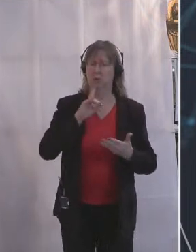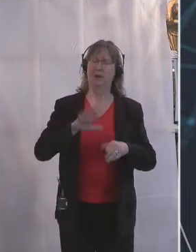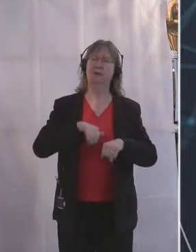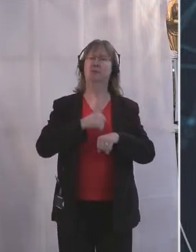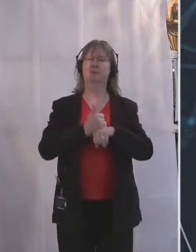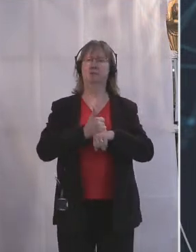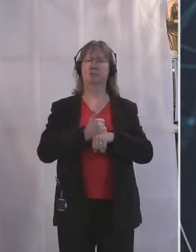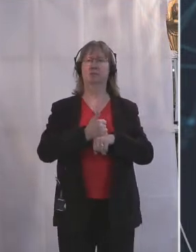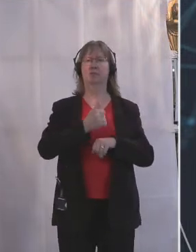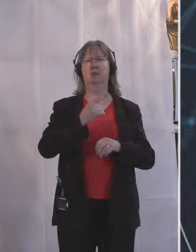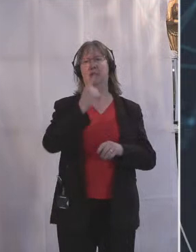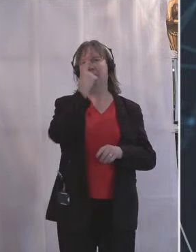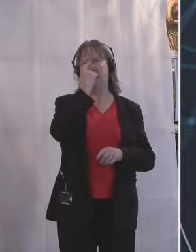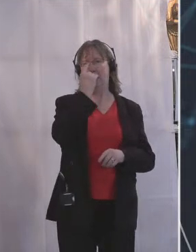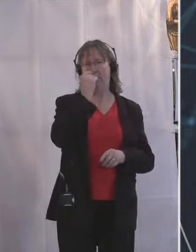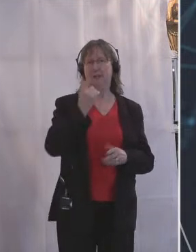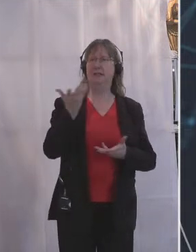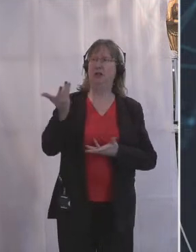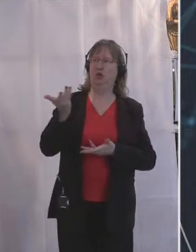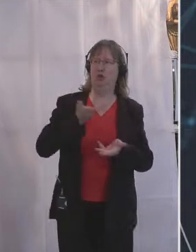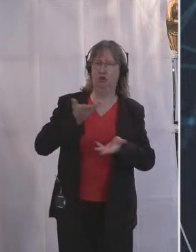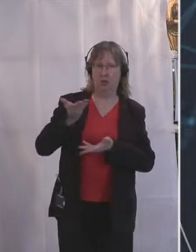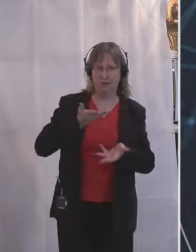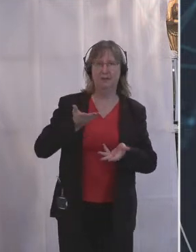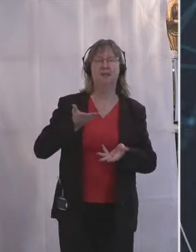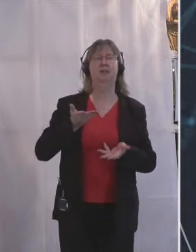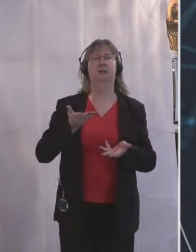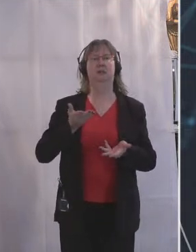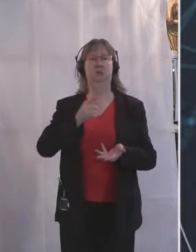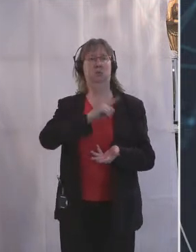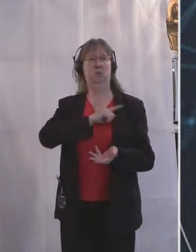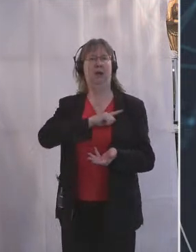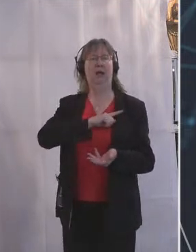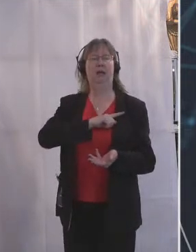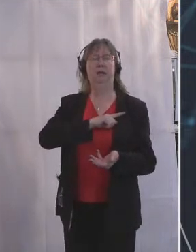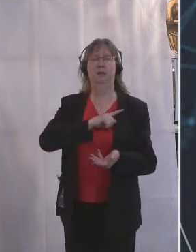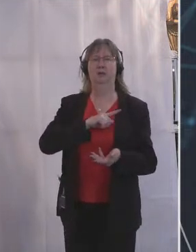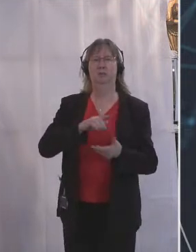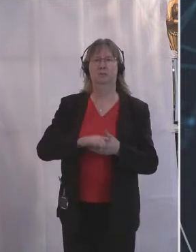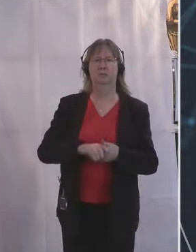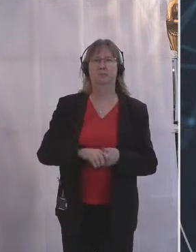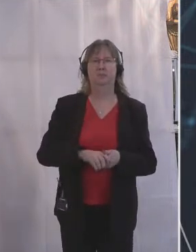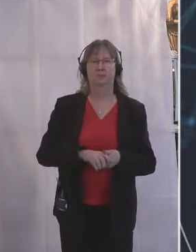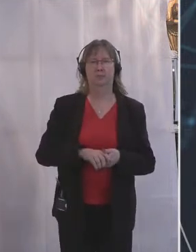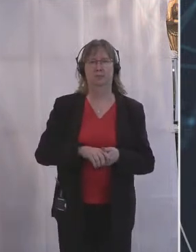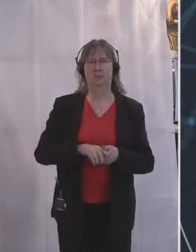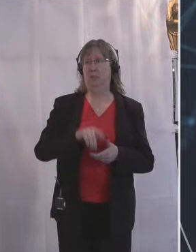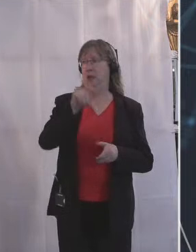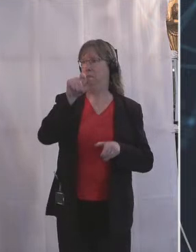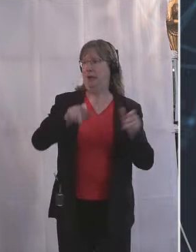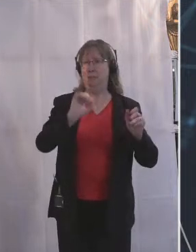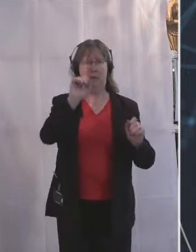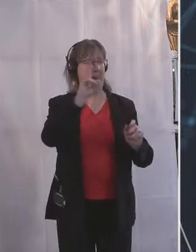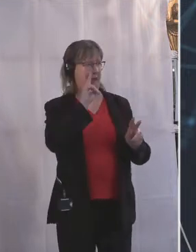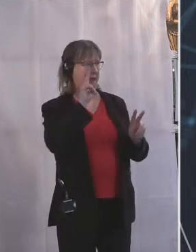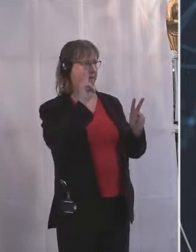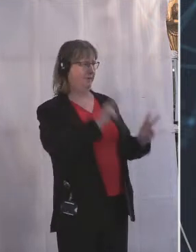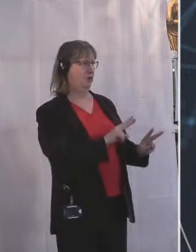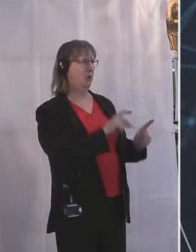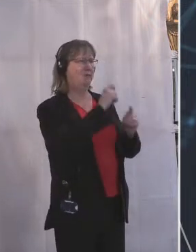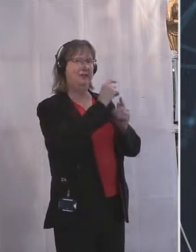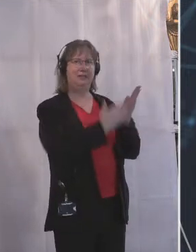ability and consultancy to change perceptions of